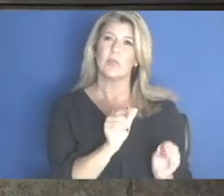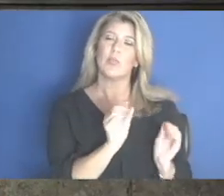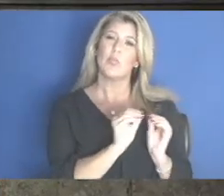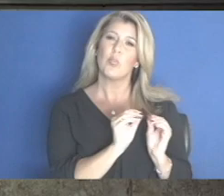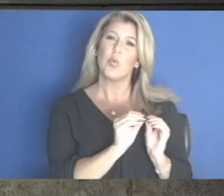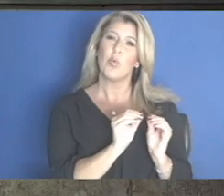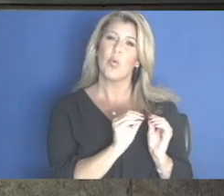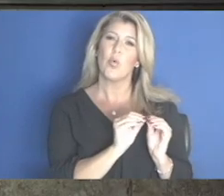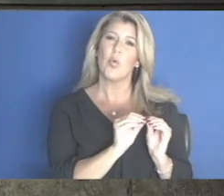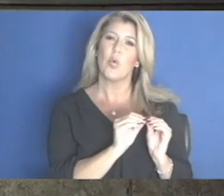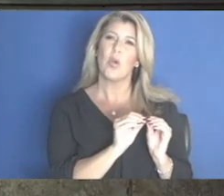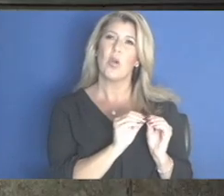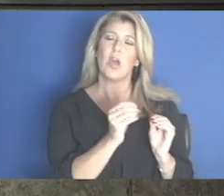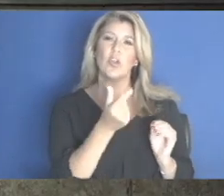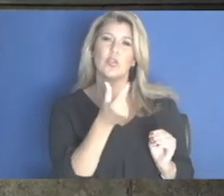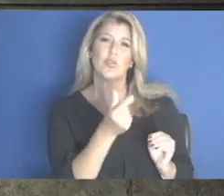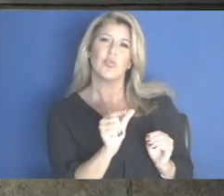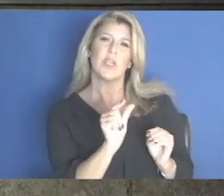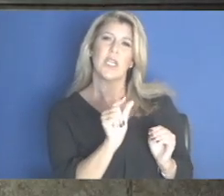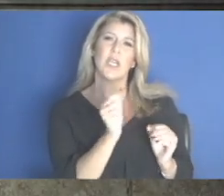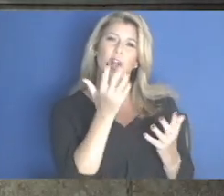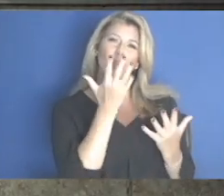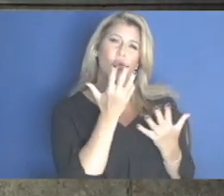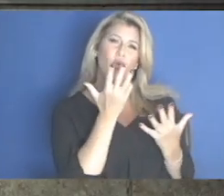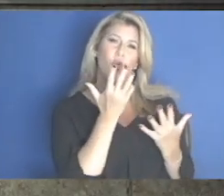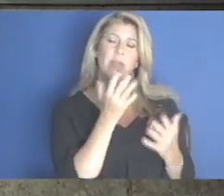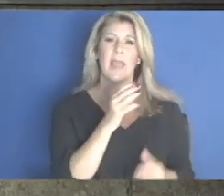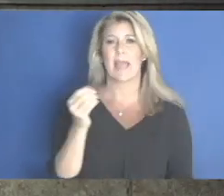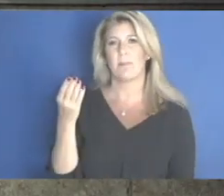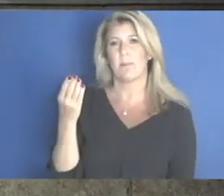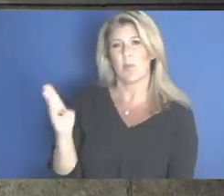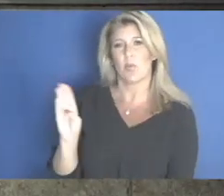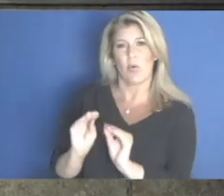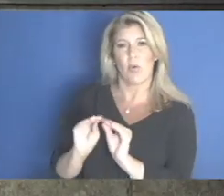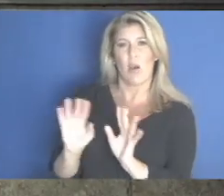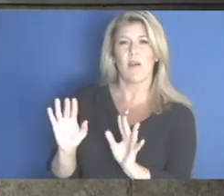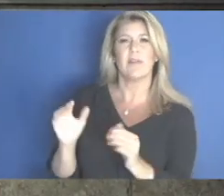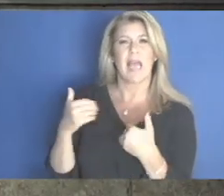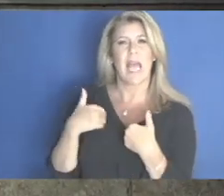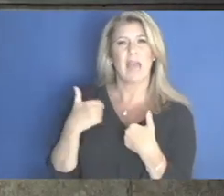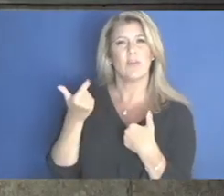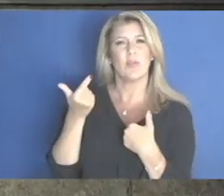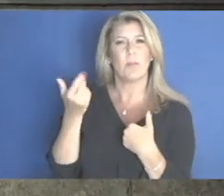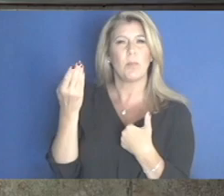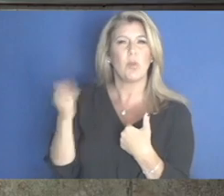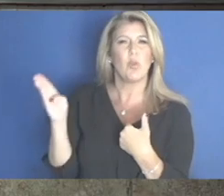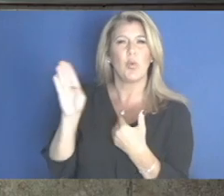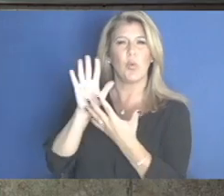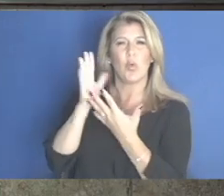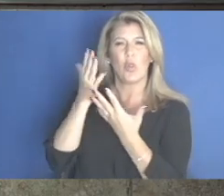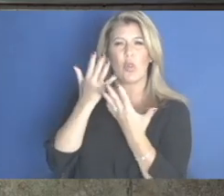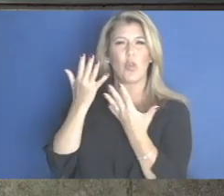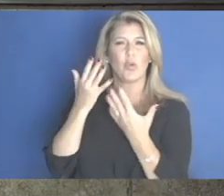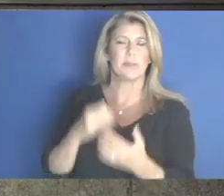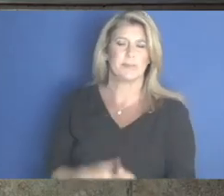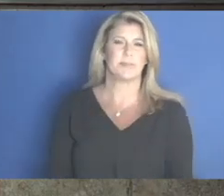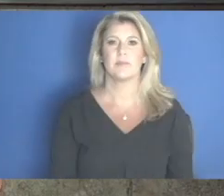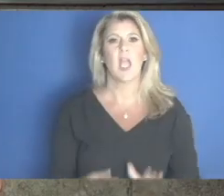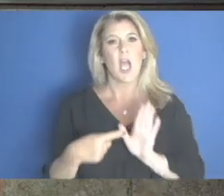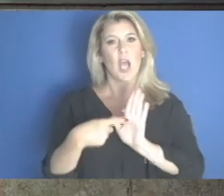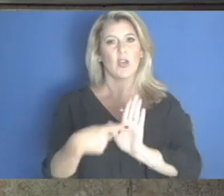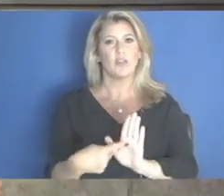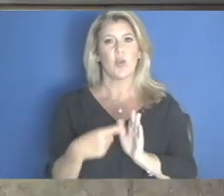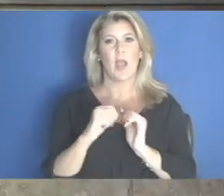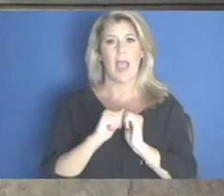green sprayer is going to give you more of a green look and blue sprayer is going to give you more of a